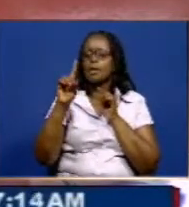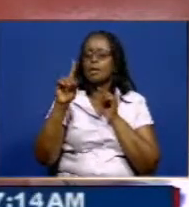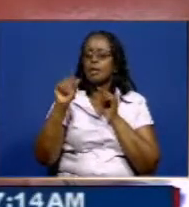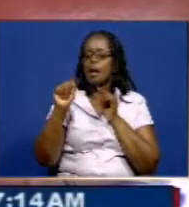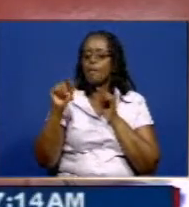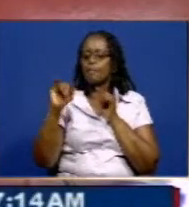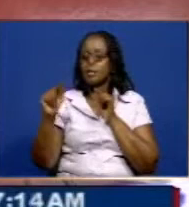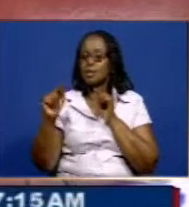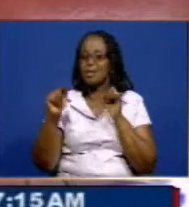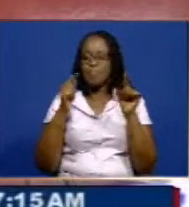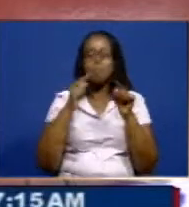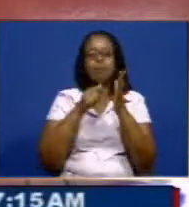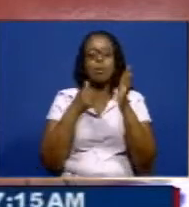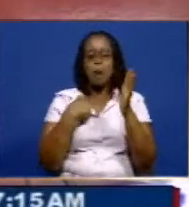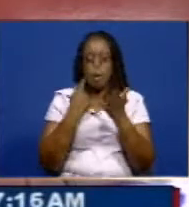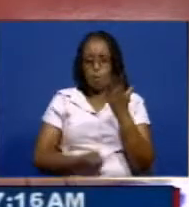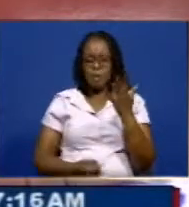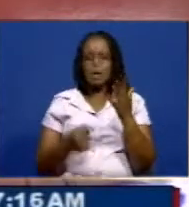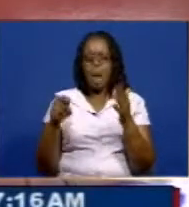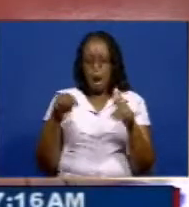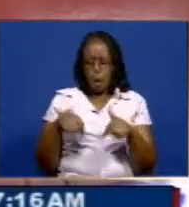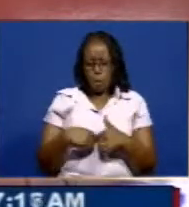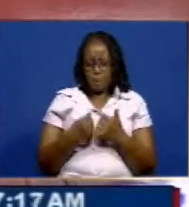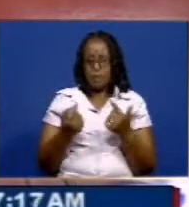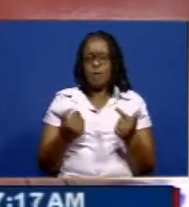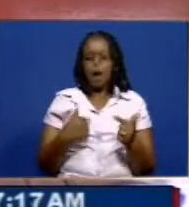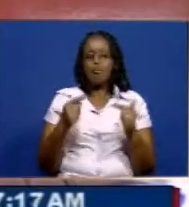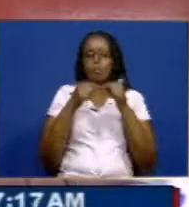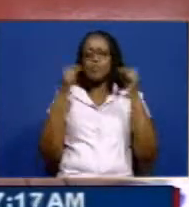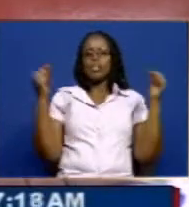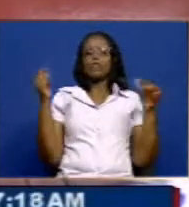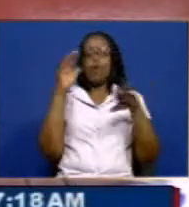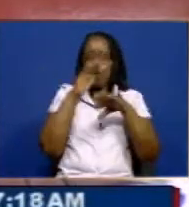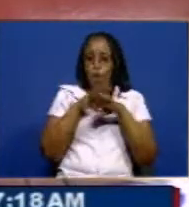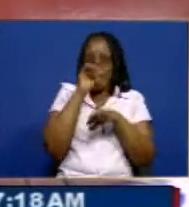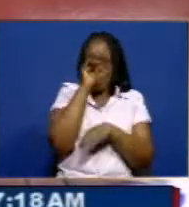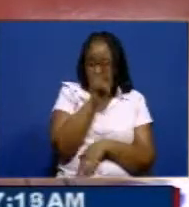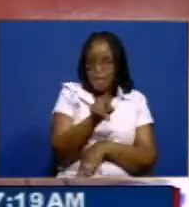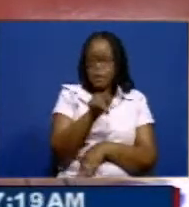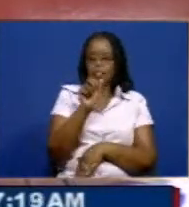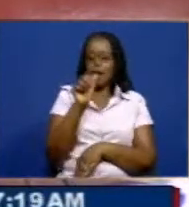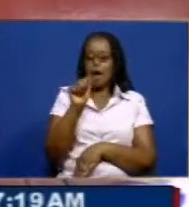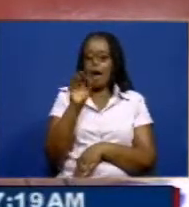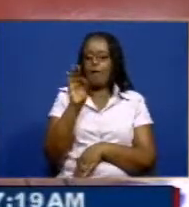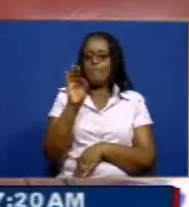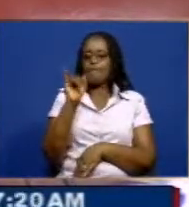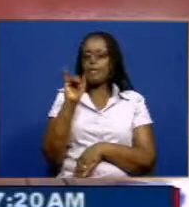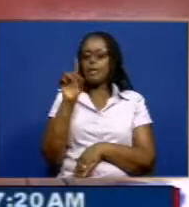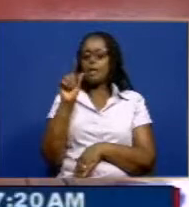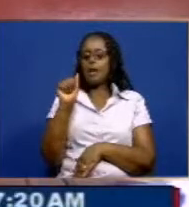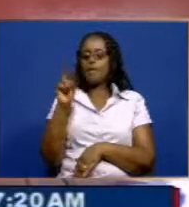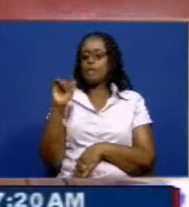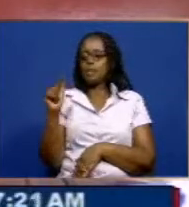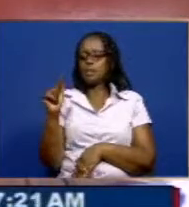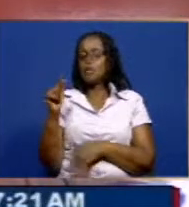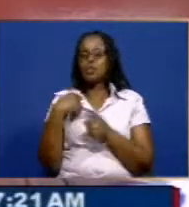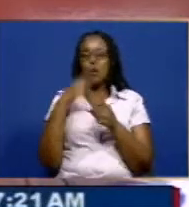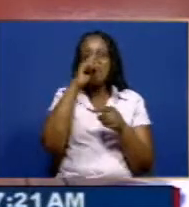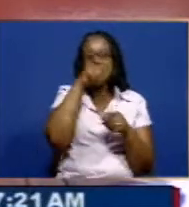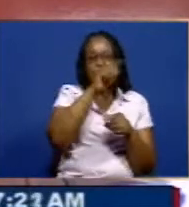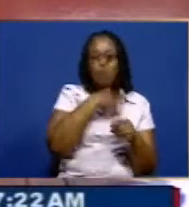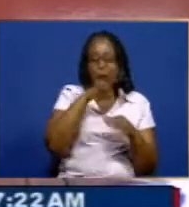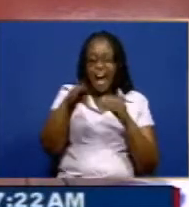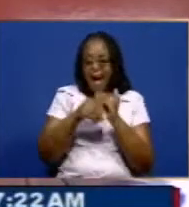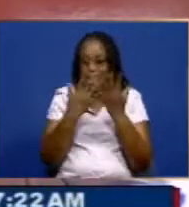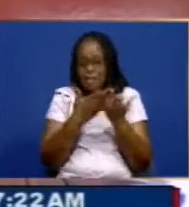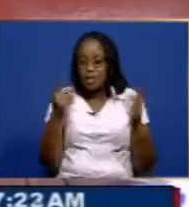substantive objection about the existing affidavit. Affidavit, okay. So that the request by Learned Senior should then be